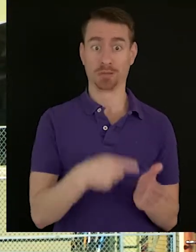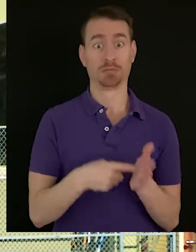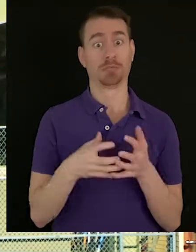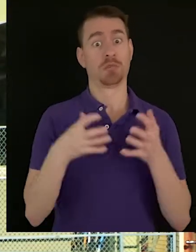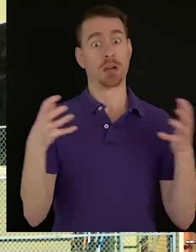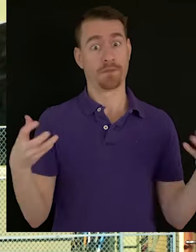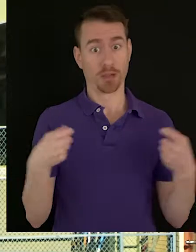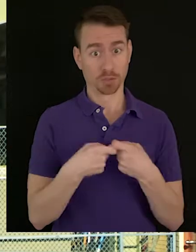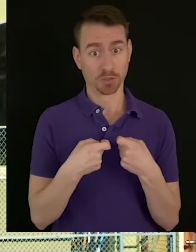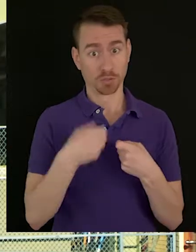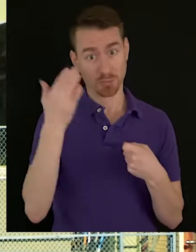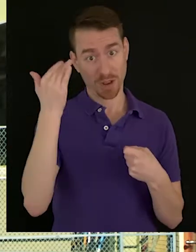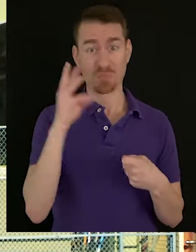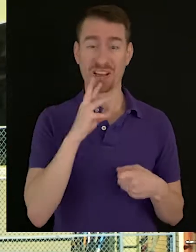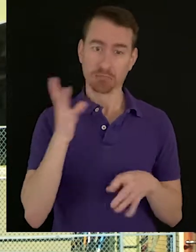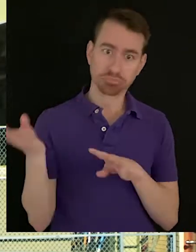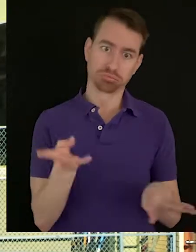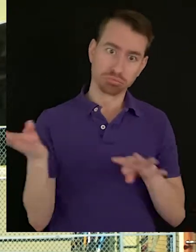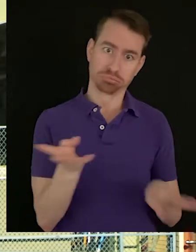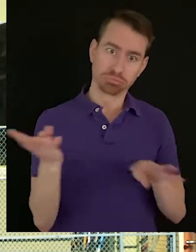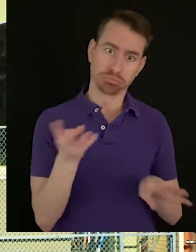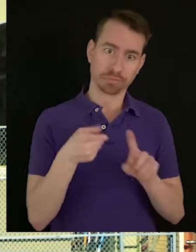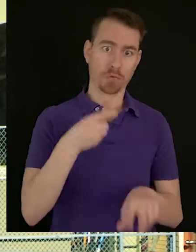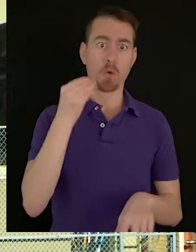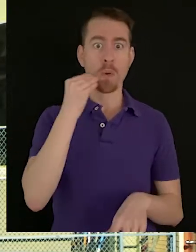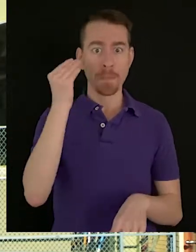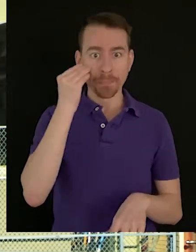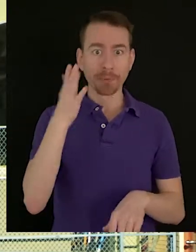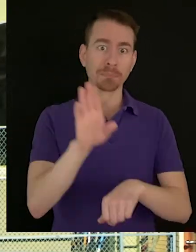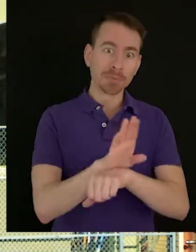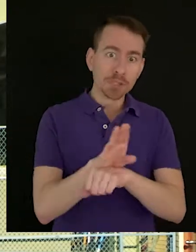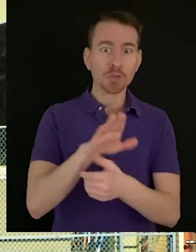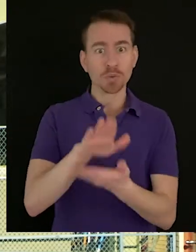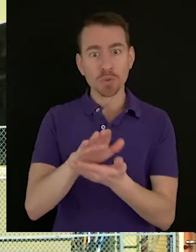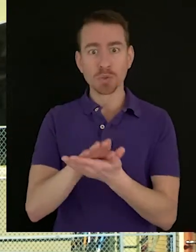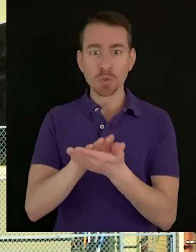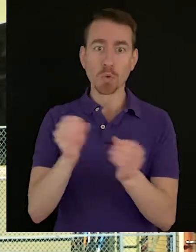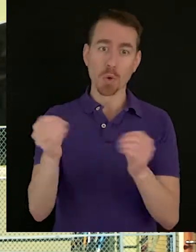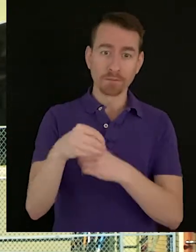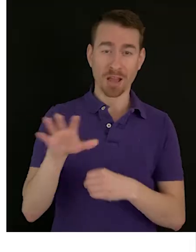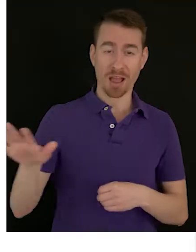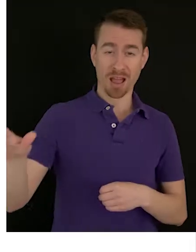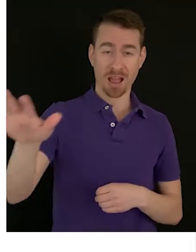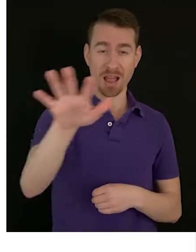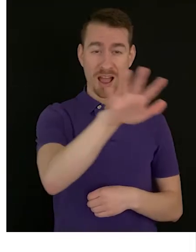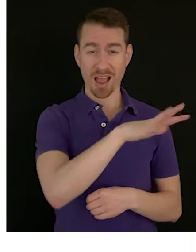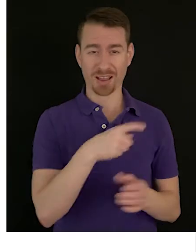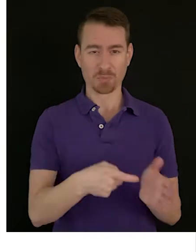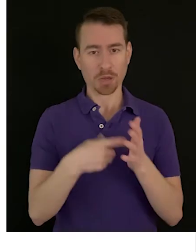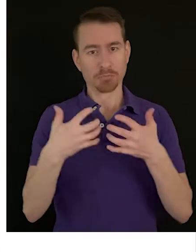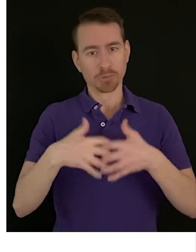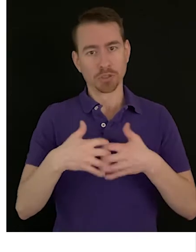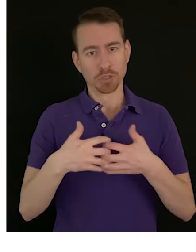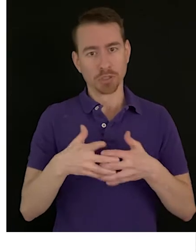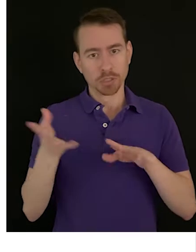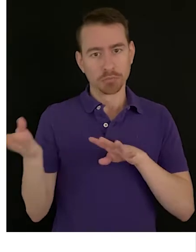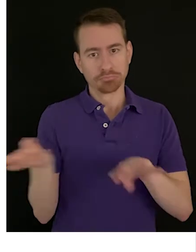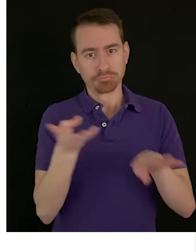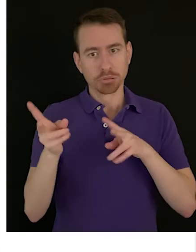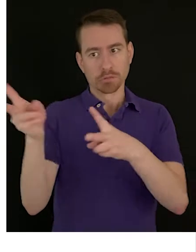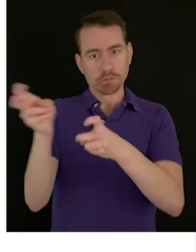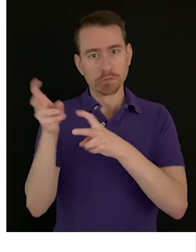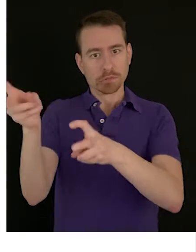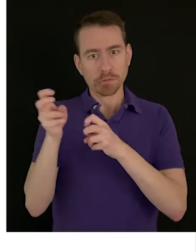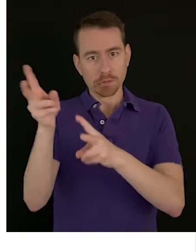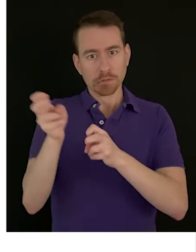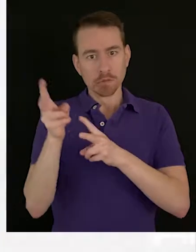trace levels of chemicals from cleaning products and medicines. After the waterfall, the water is piped 13 miles underground out to